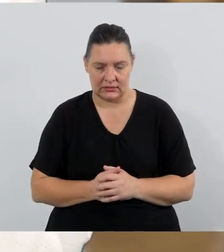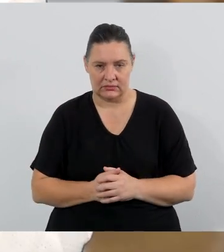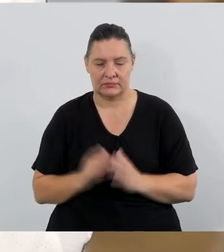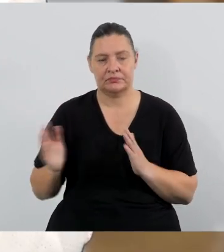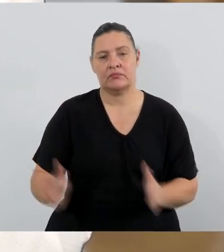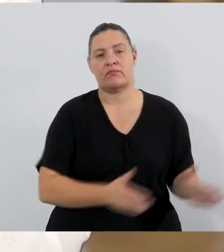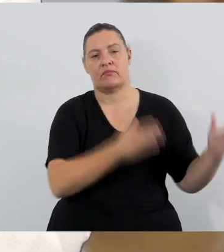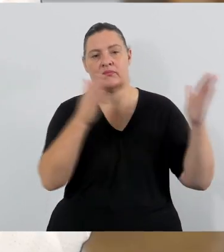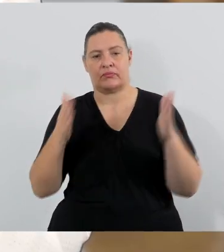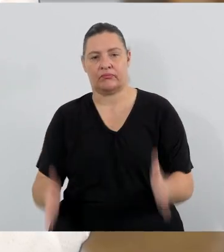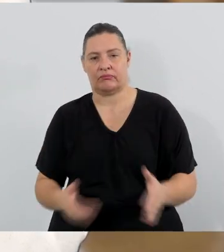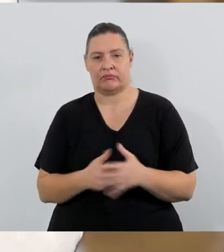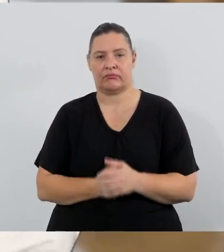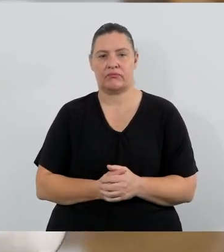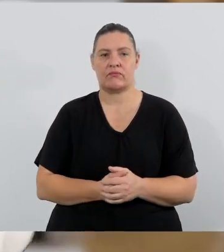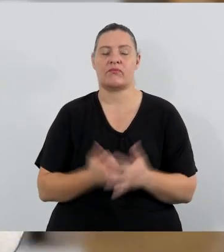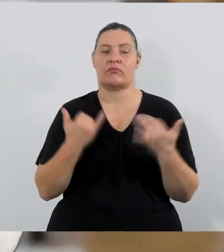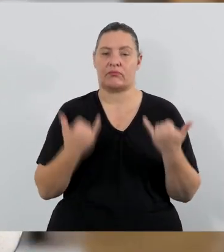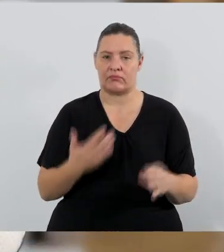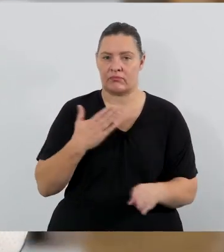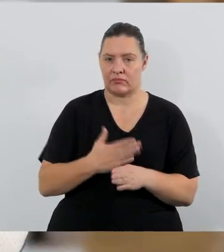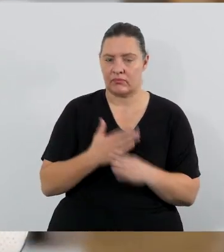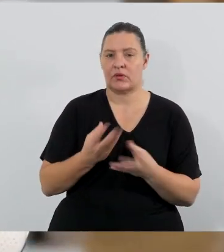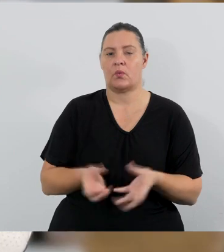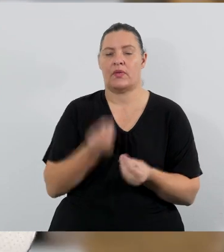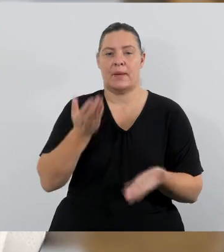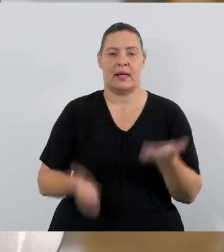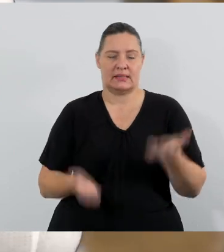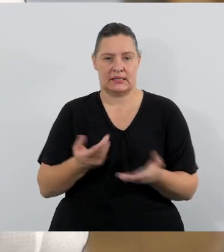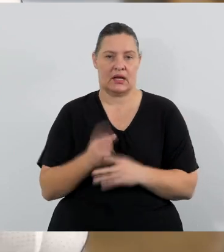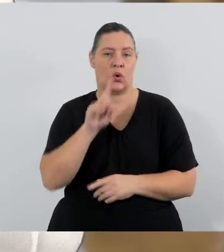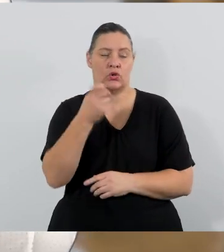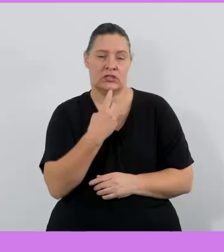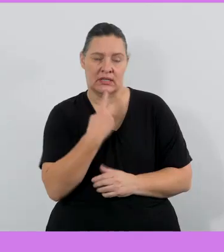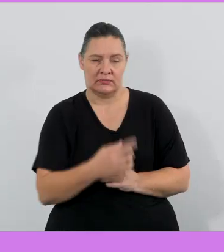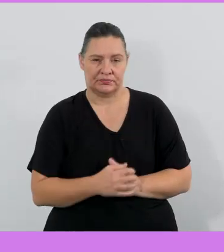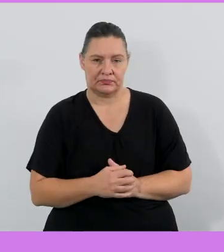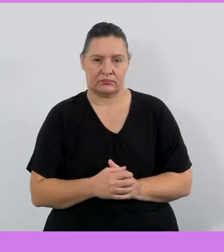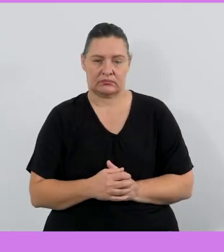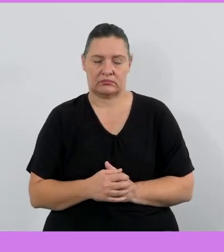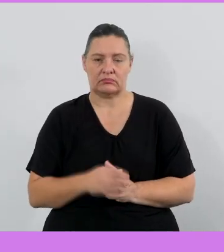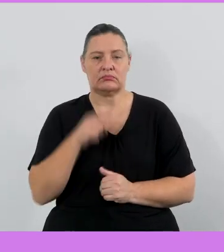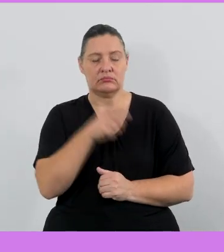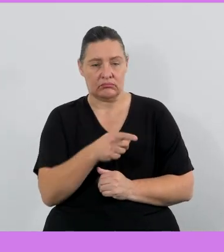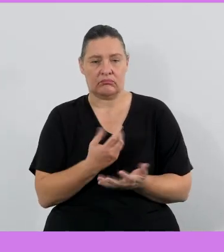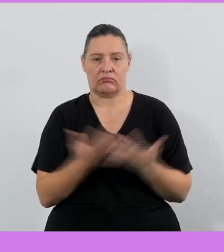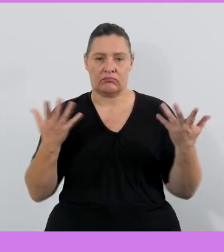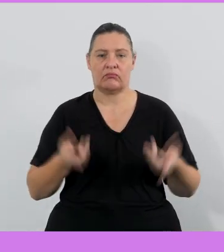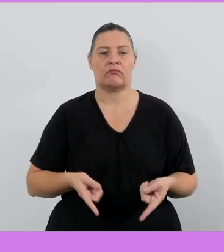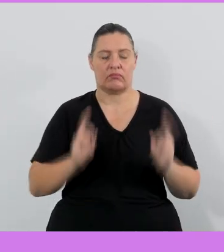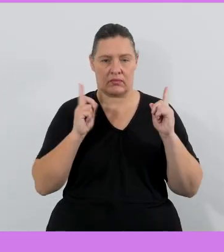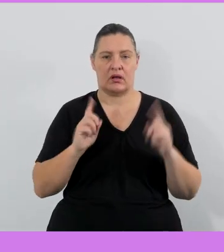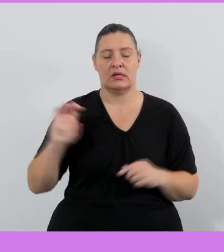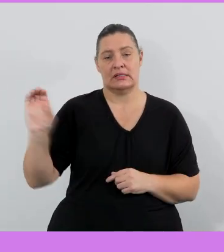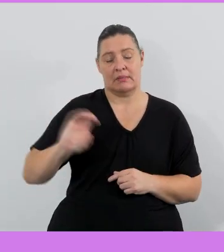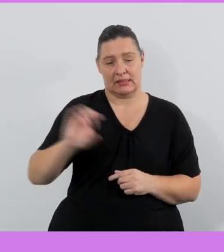let's move on to our next sum. Here we're going to work with mass, and the question itself states, saffron is the most expensive spice in